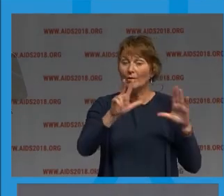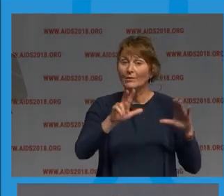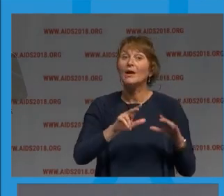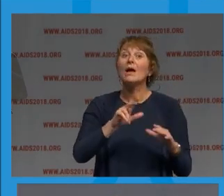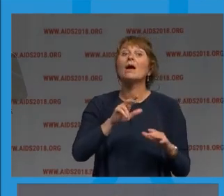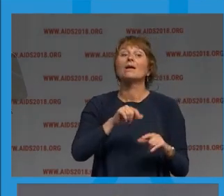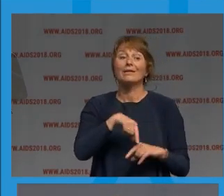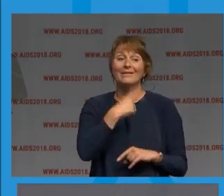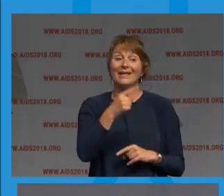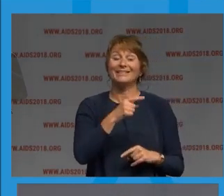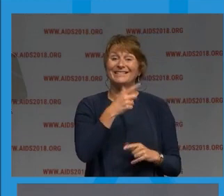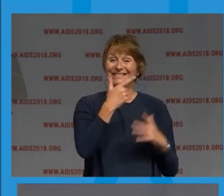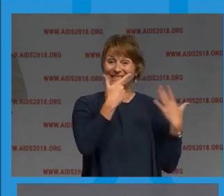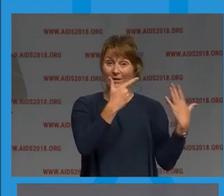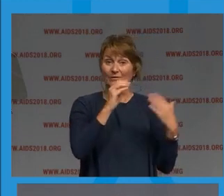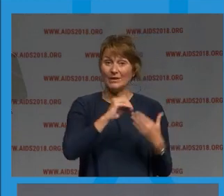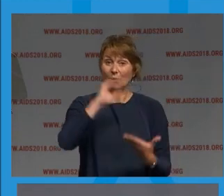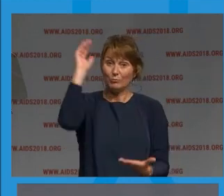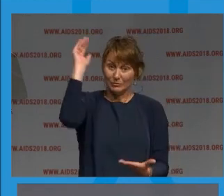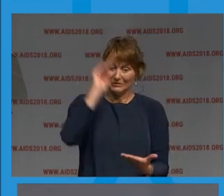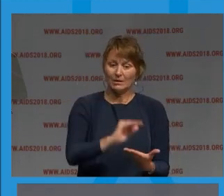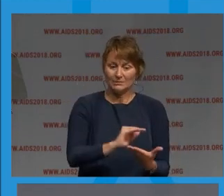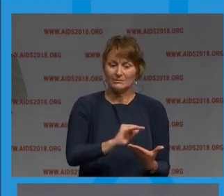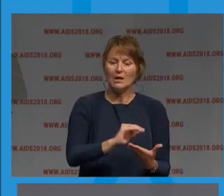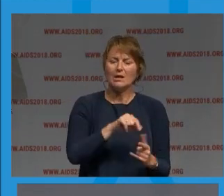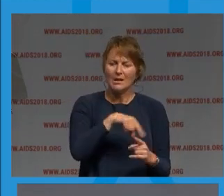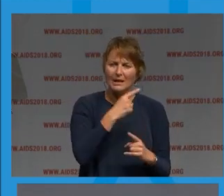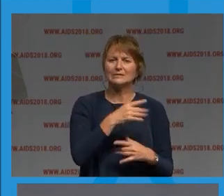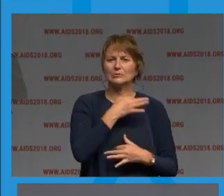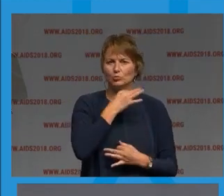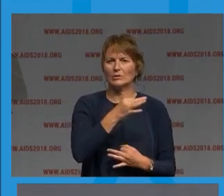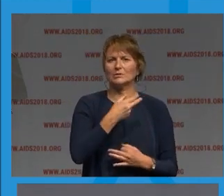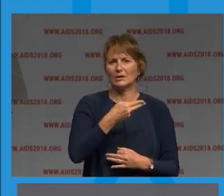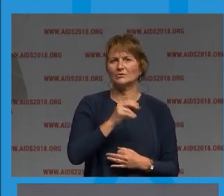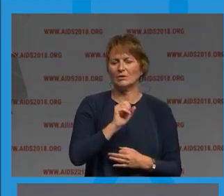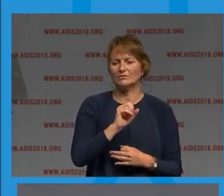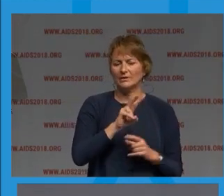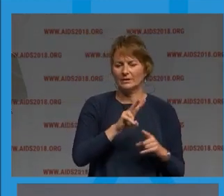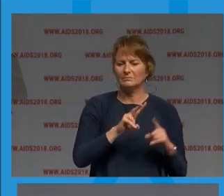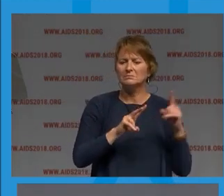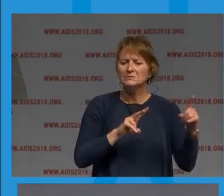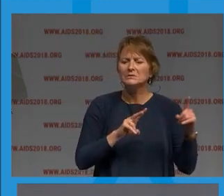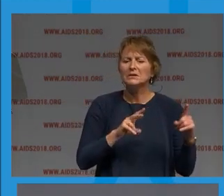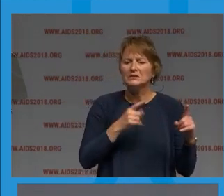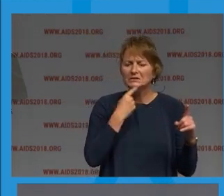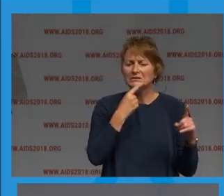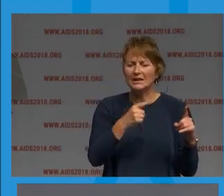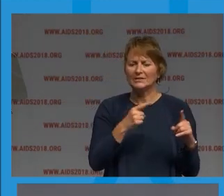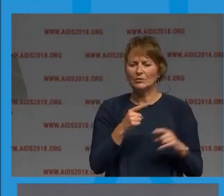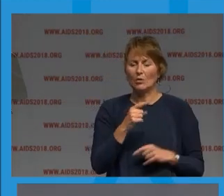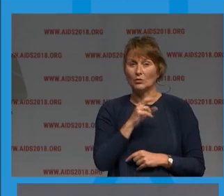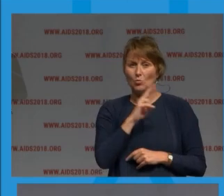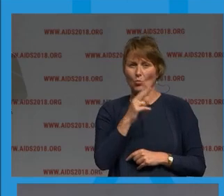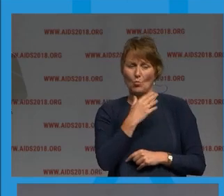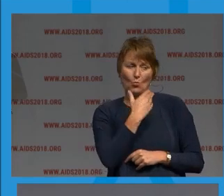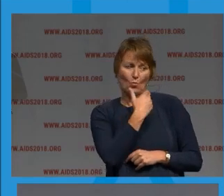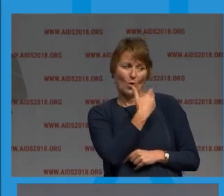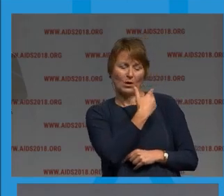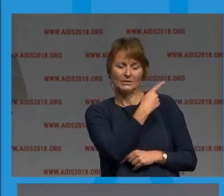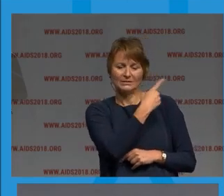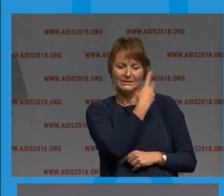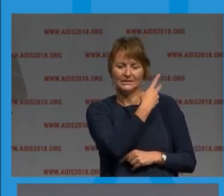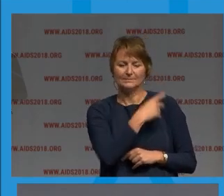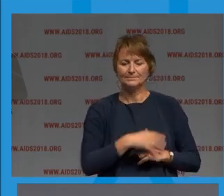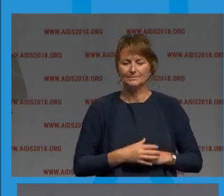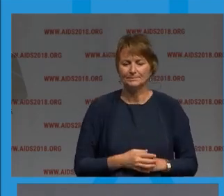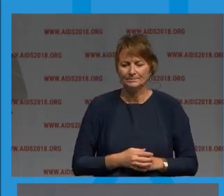HIV acquisition risk among PIWID with detectable tenofovir levels, as noted in the table on the right side of this